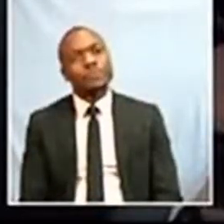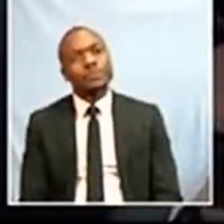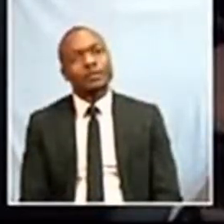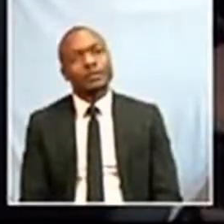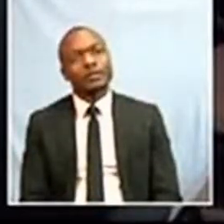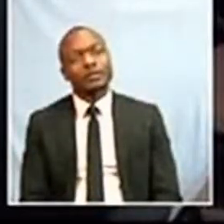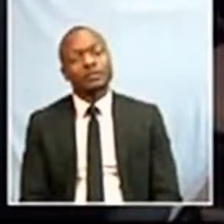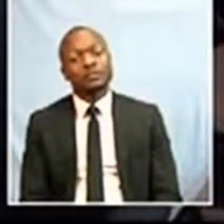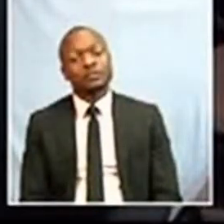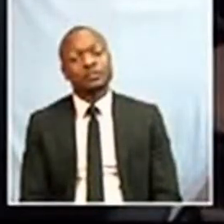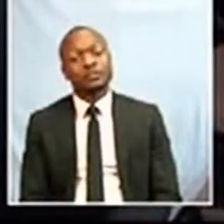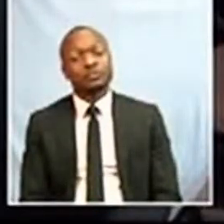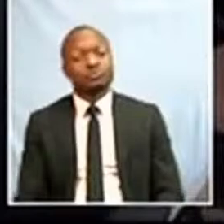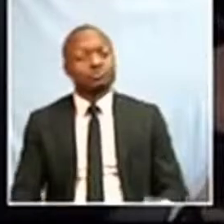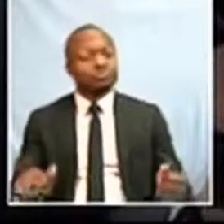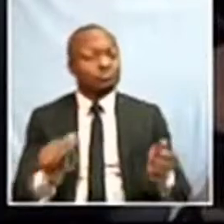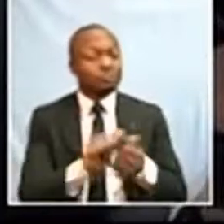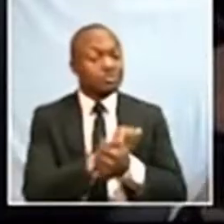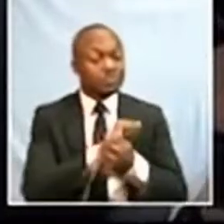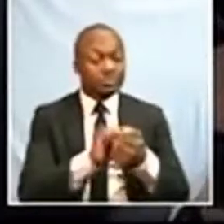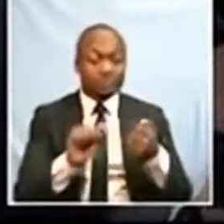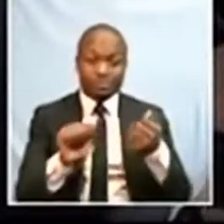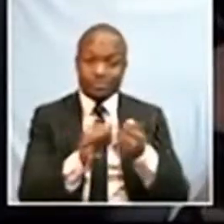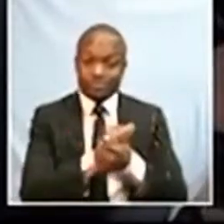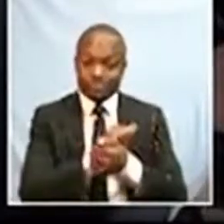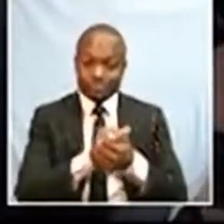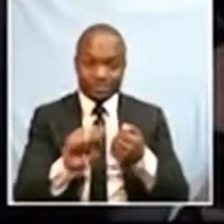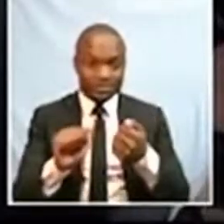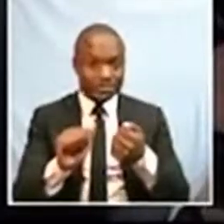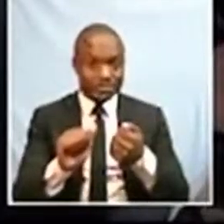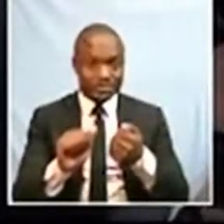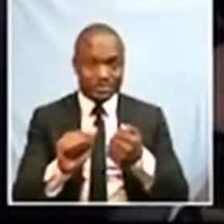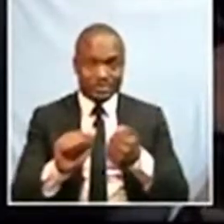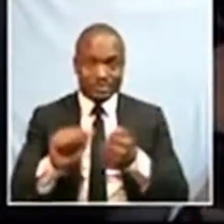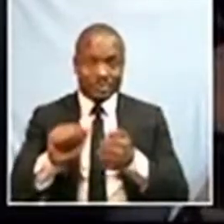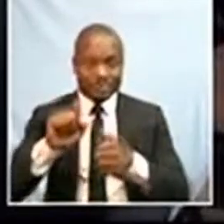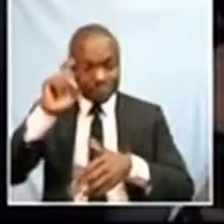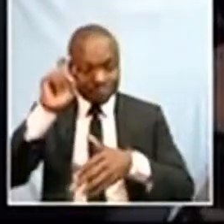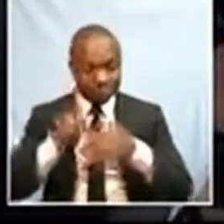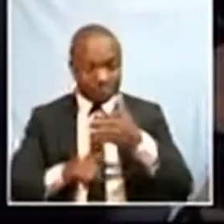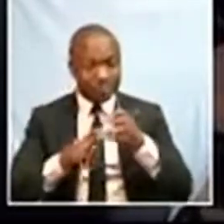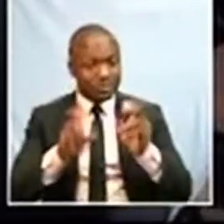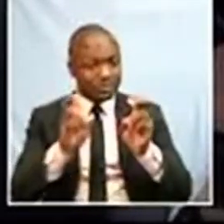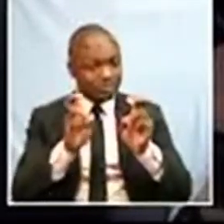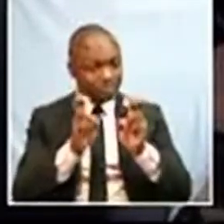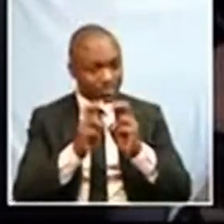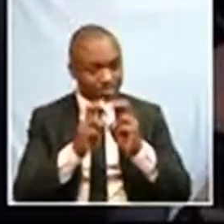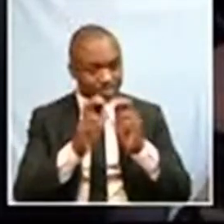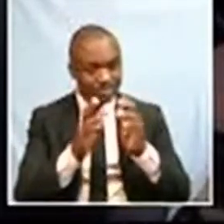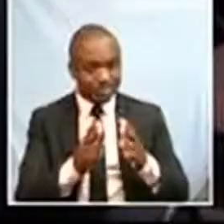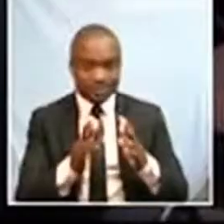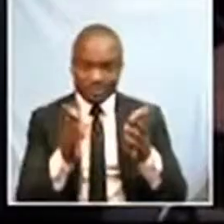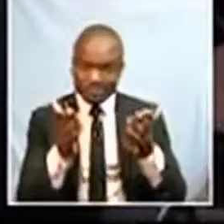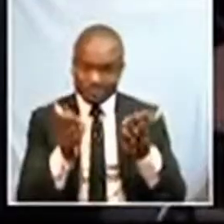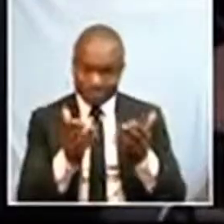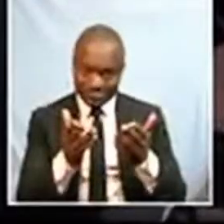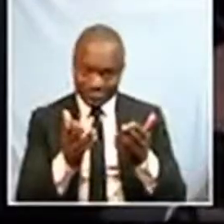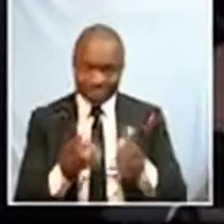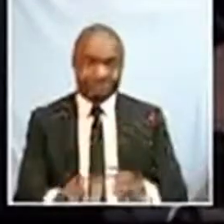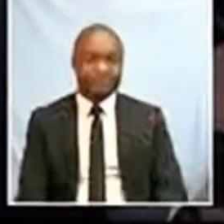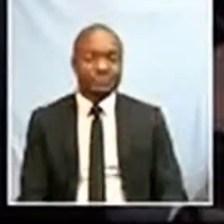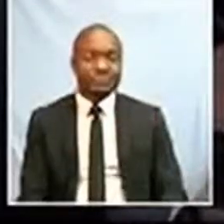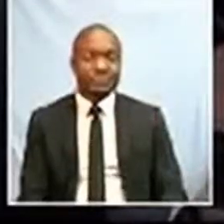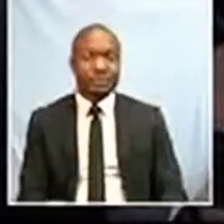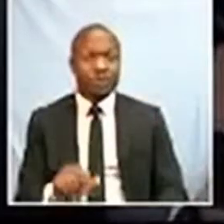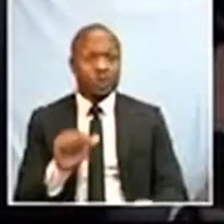no liquidated damages were charged on the contractor. And since then, the